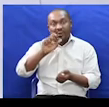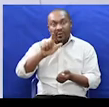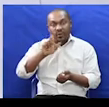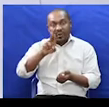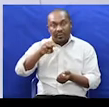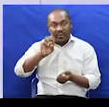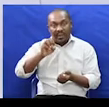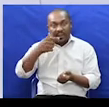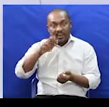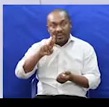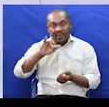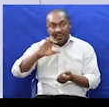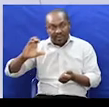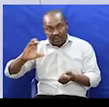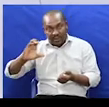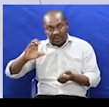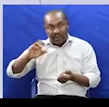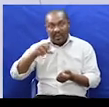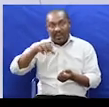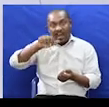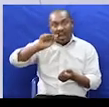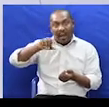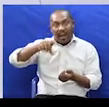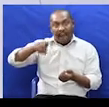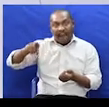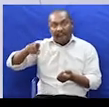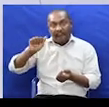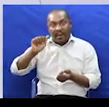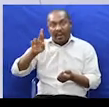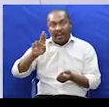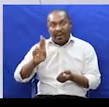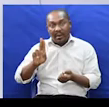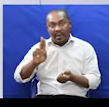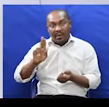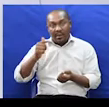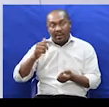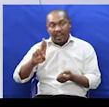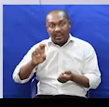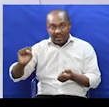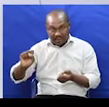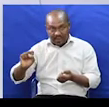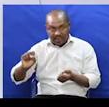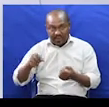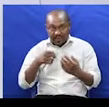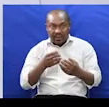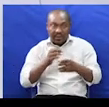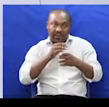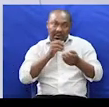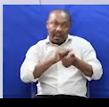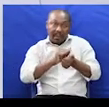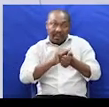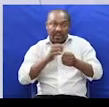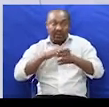analysis. And they are most used during experiment in titration process. Then before we